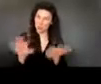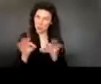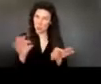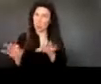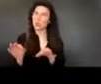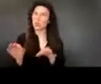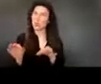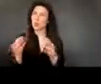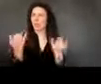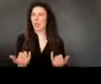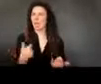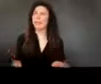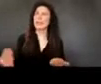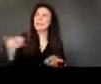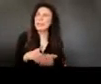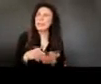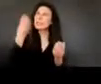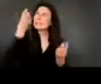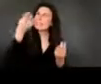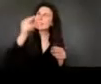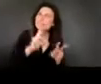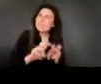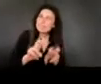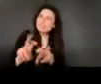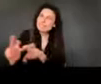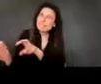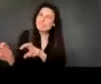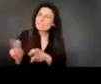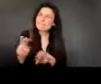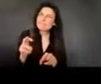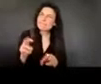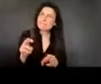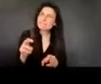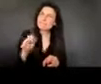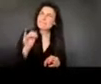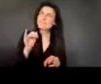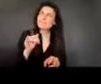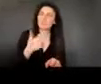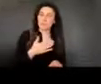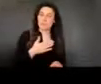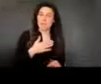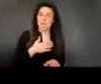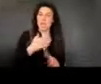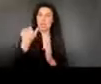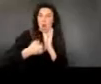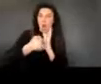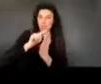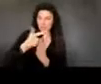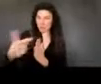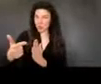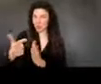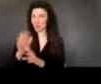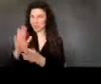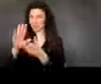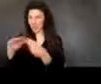and how those sites reflect the message that the overall series communicates. And in